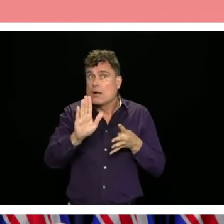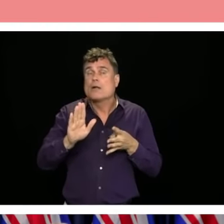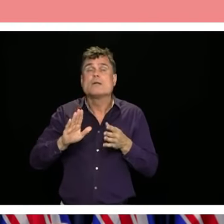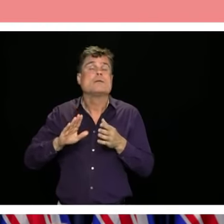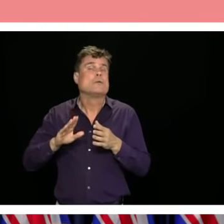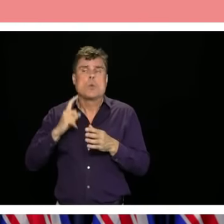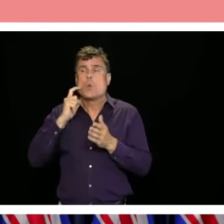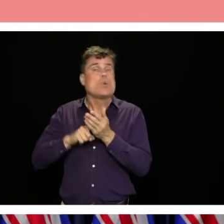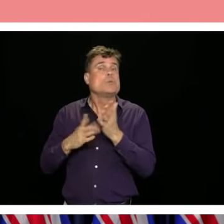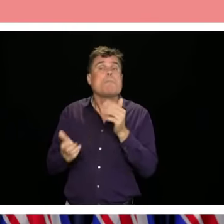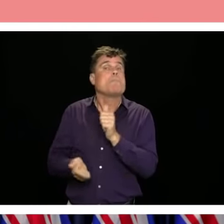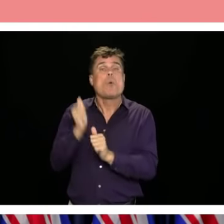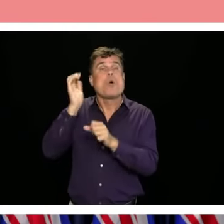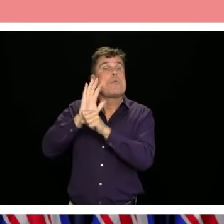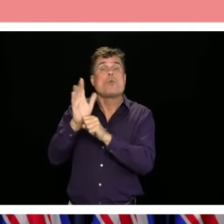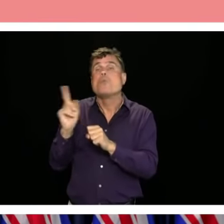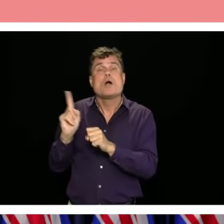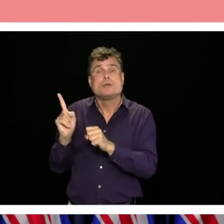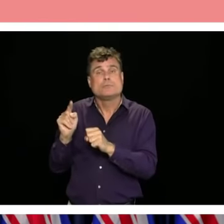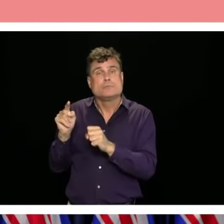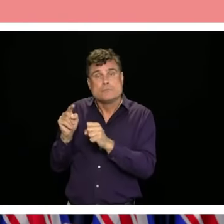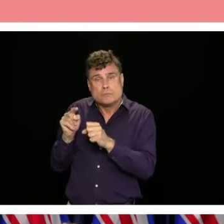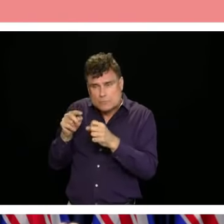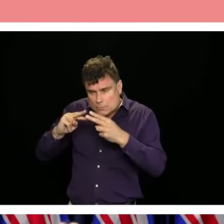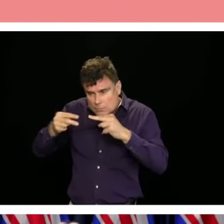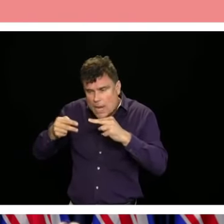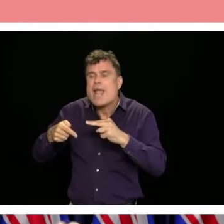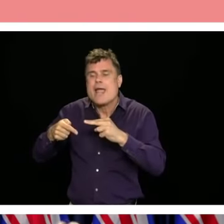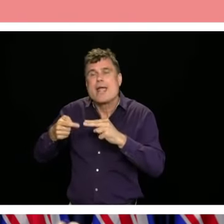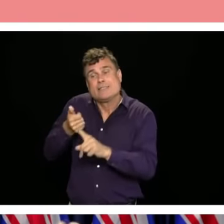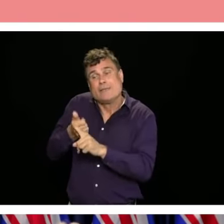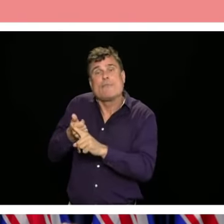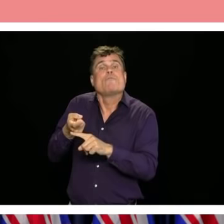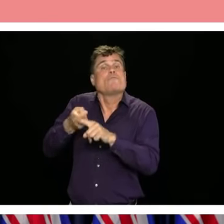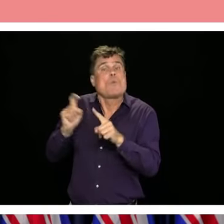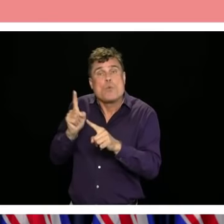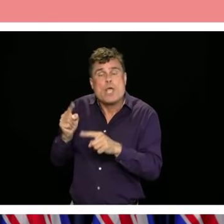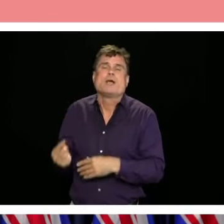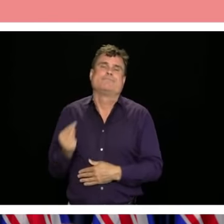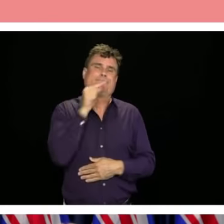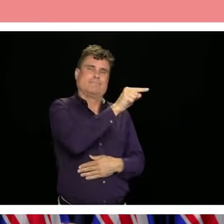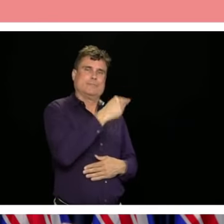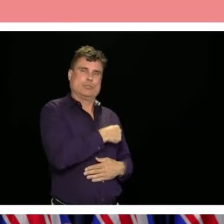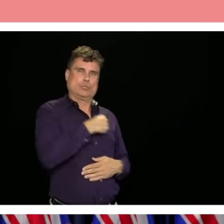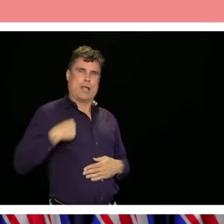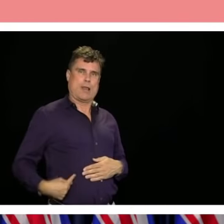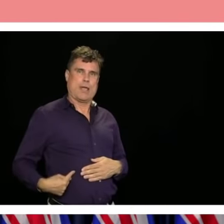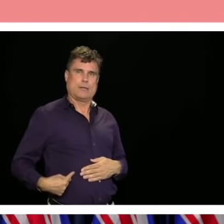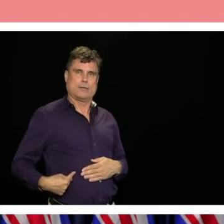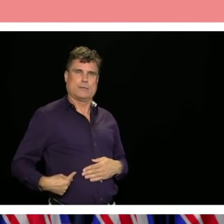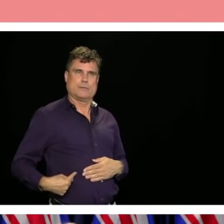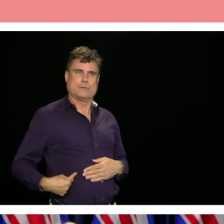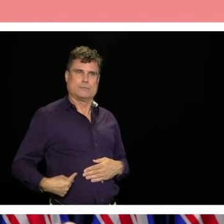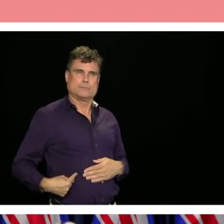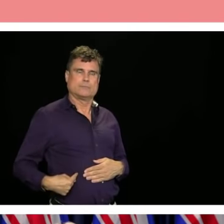originated that then came into British Columbia. And along the bottom line, we have a timeline. So our first